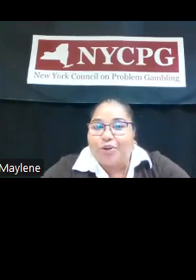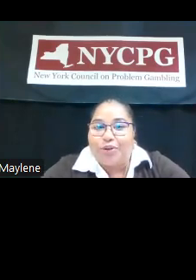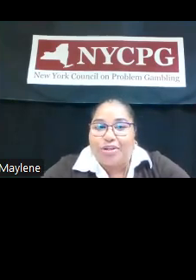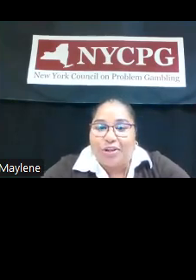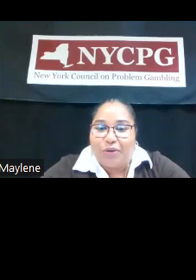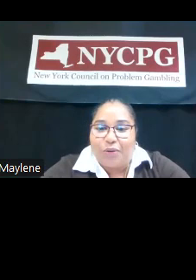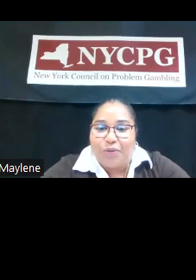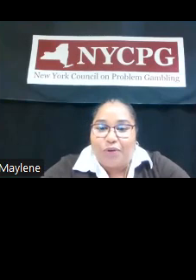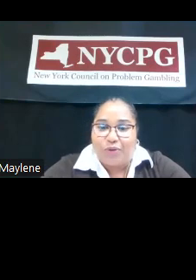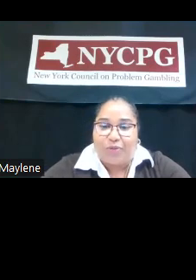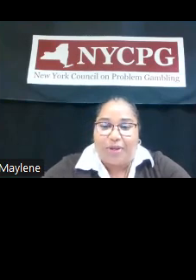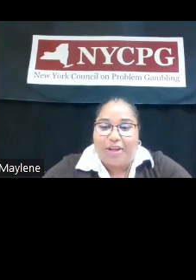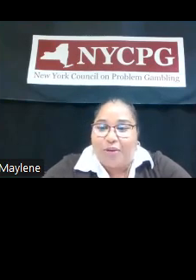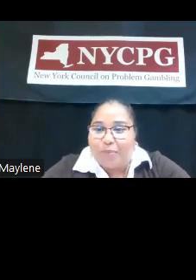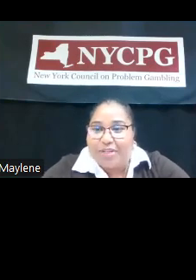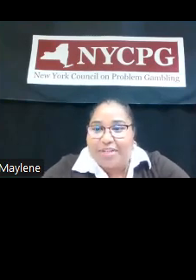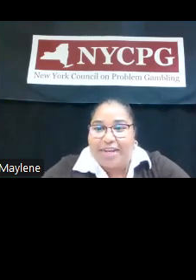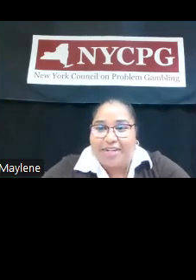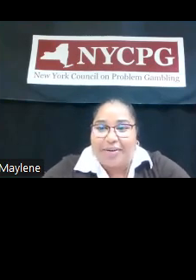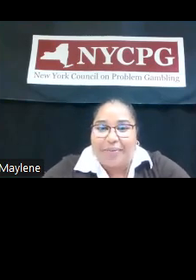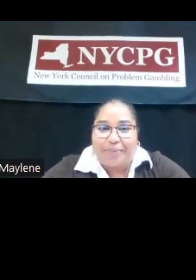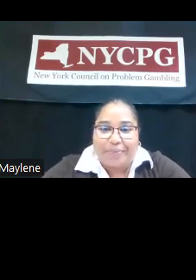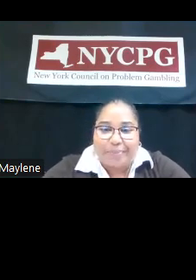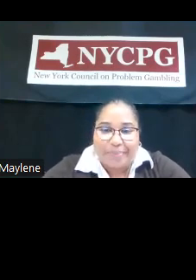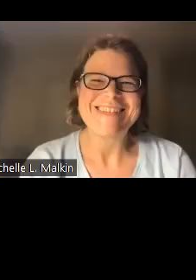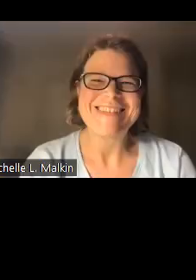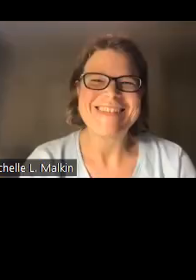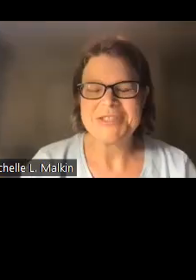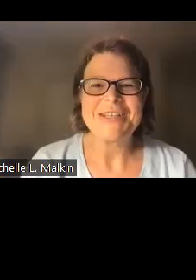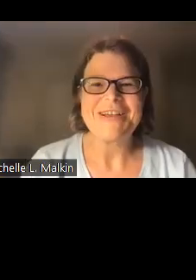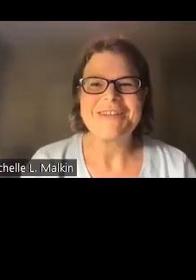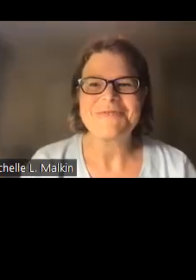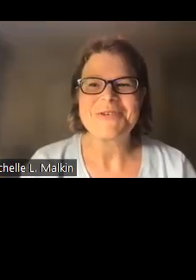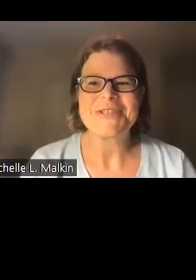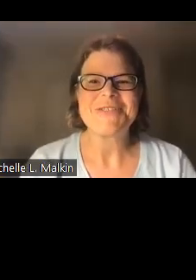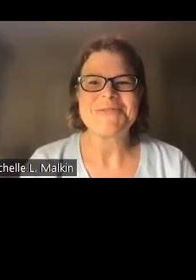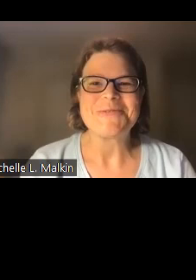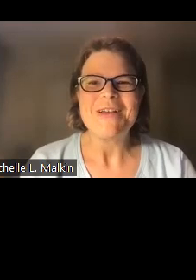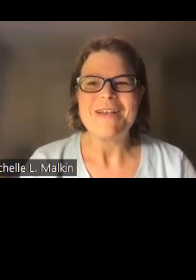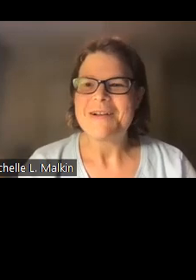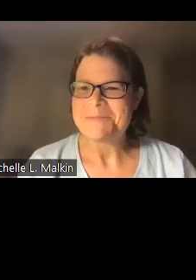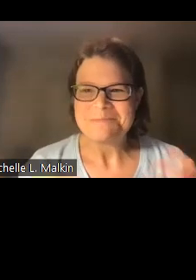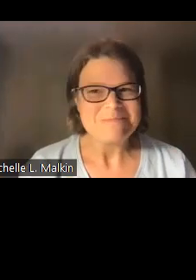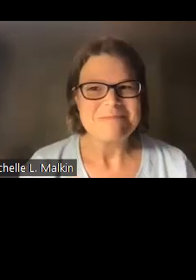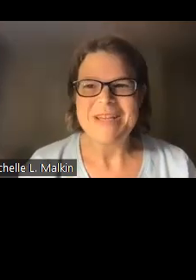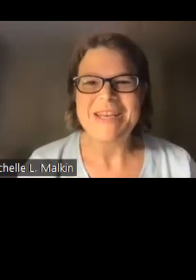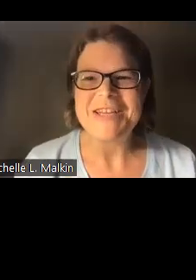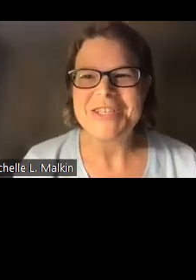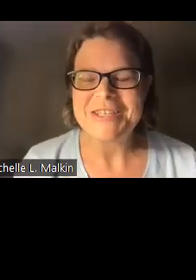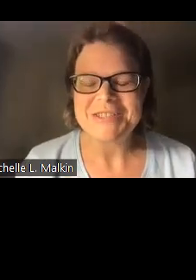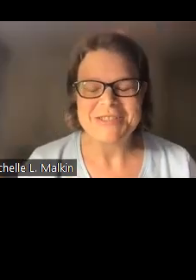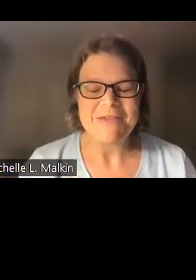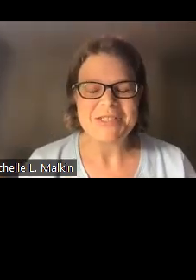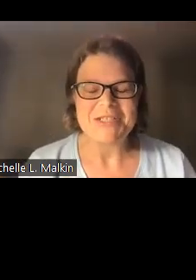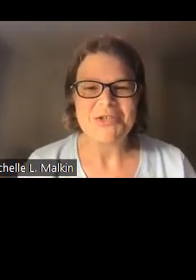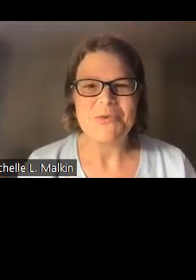the controls to you for you to begin your presentation. Thank you so much. I look forward to engaging